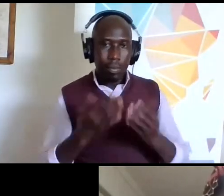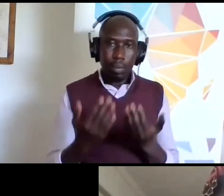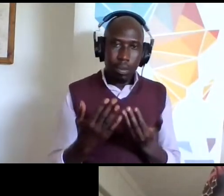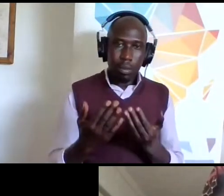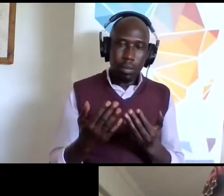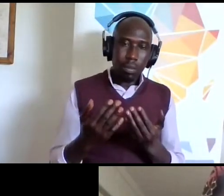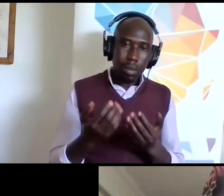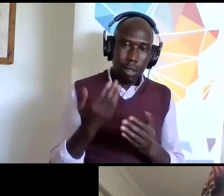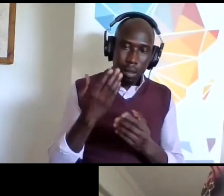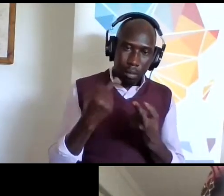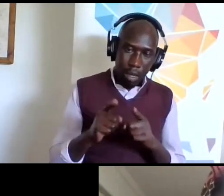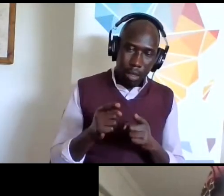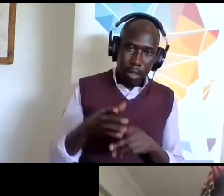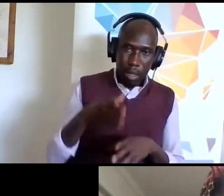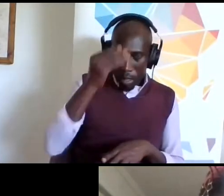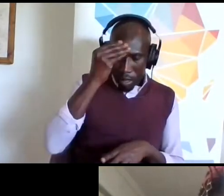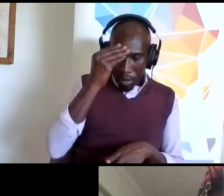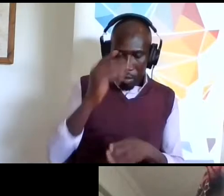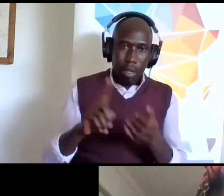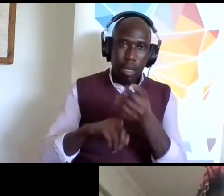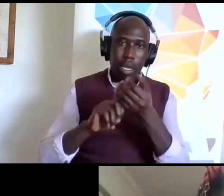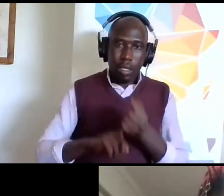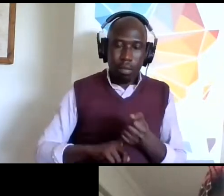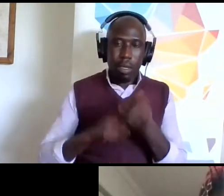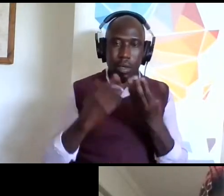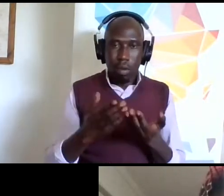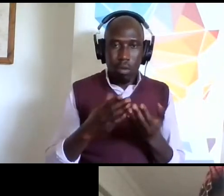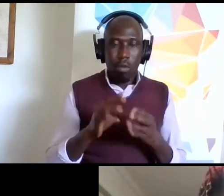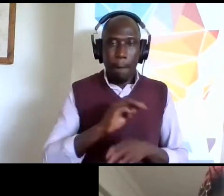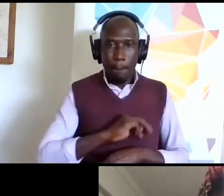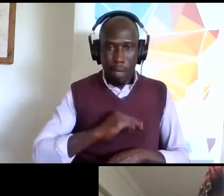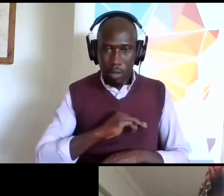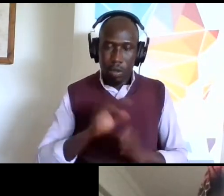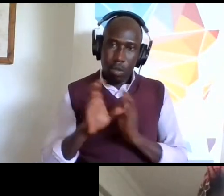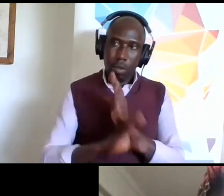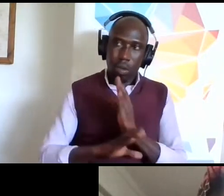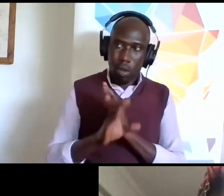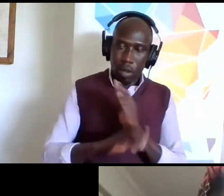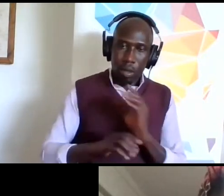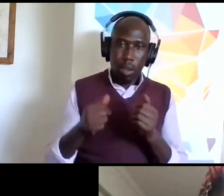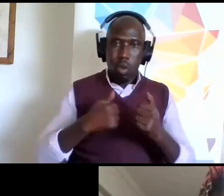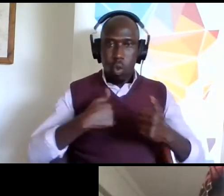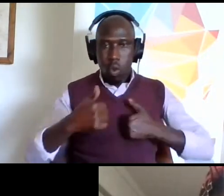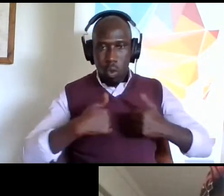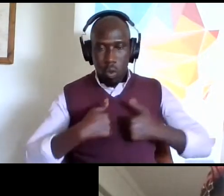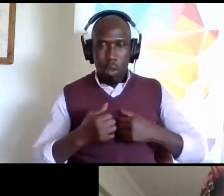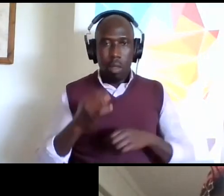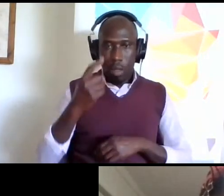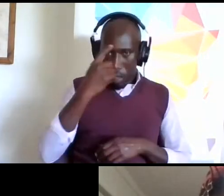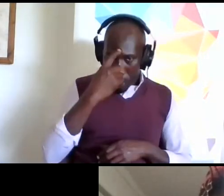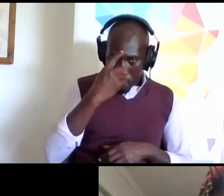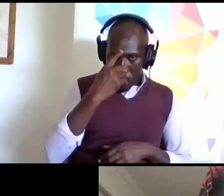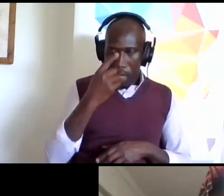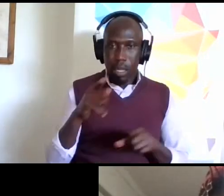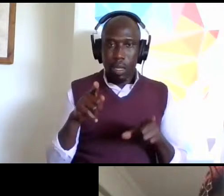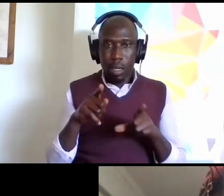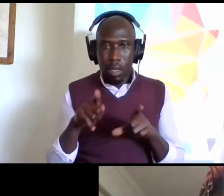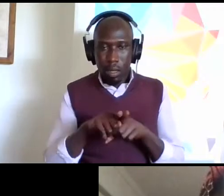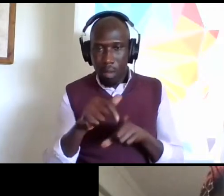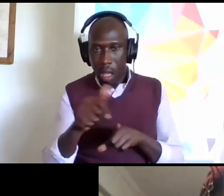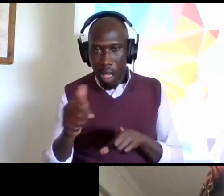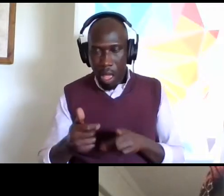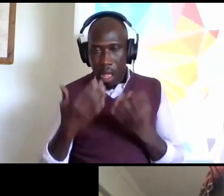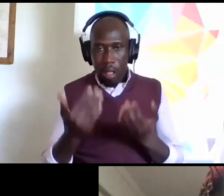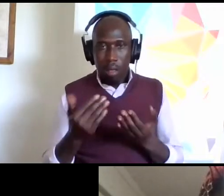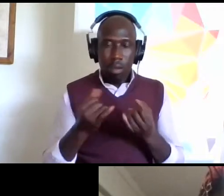lessons, however, in the achievements of nations or countries such as Rwanda, India, and Estonia when it comes to